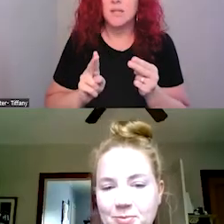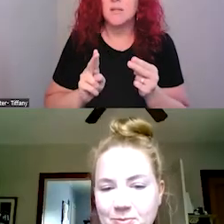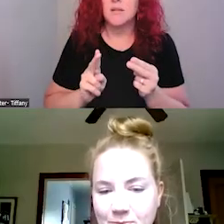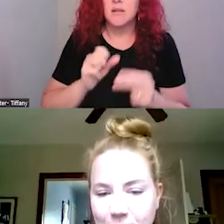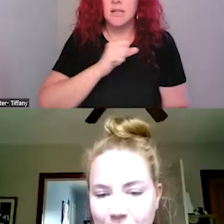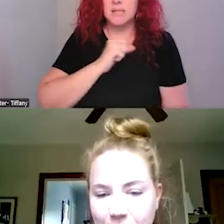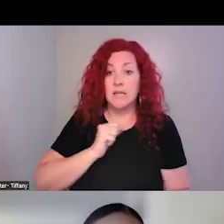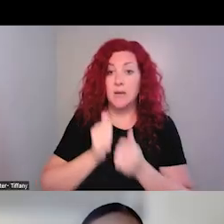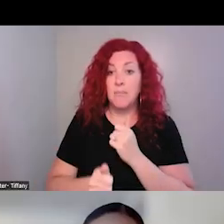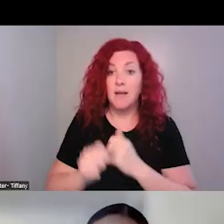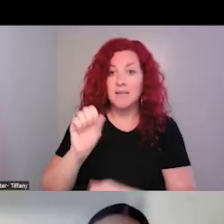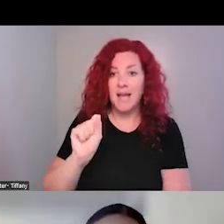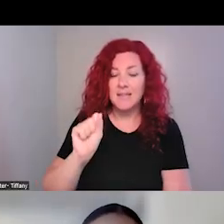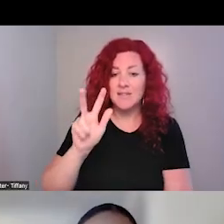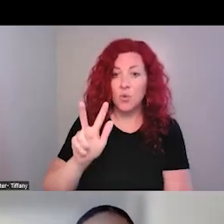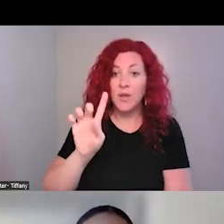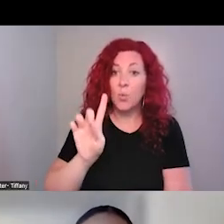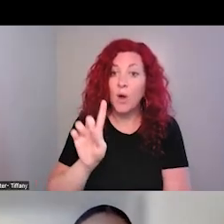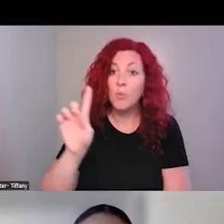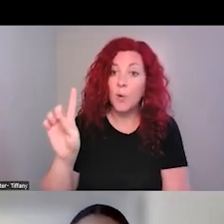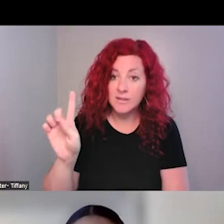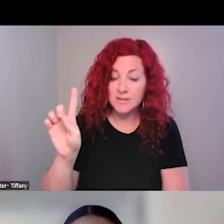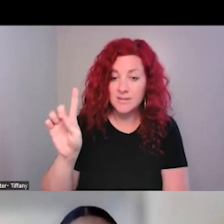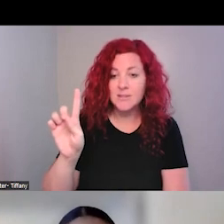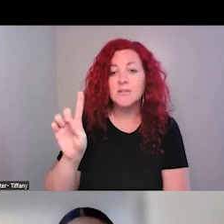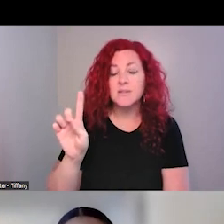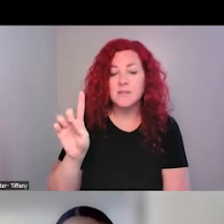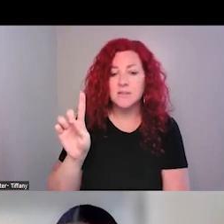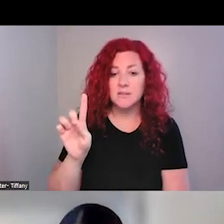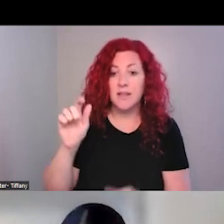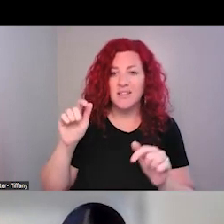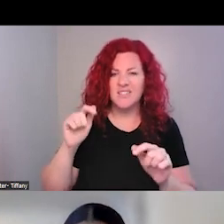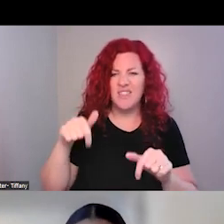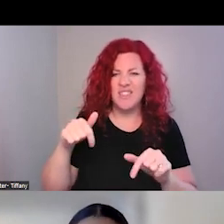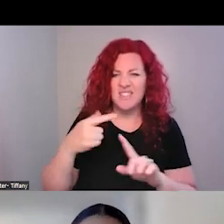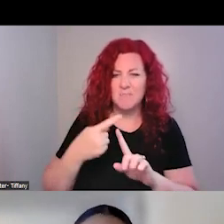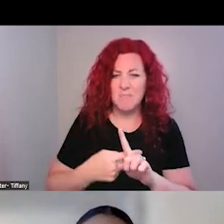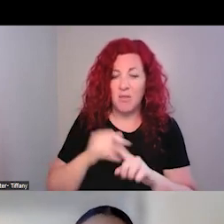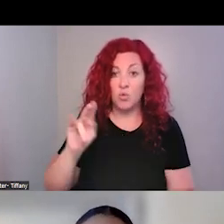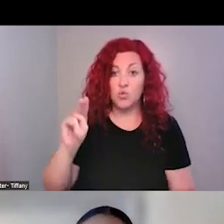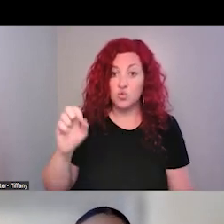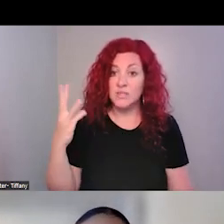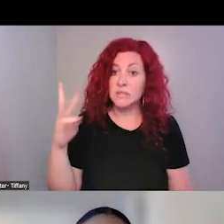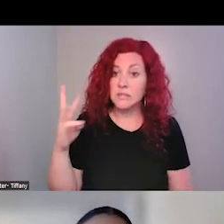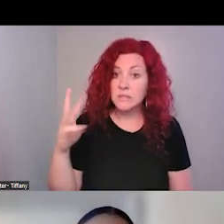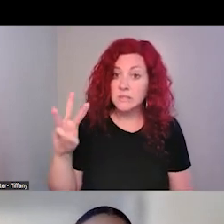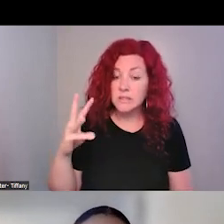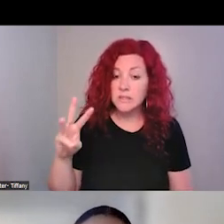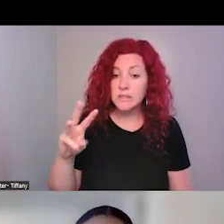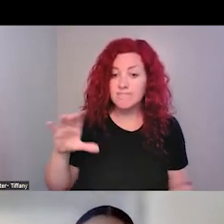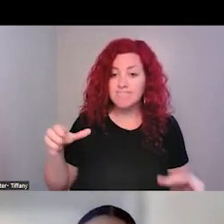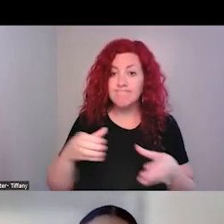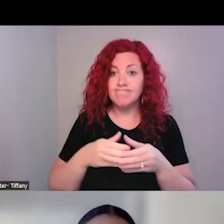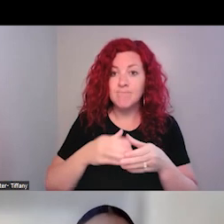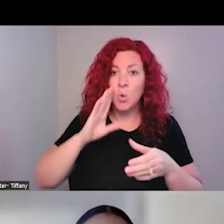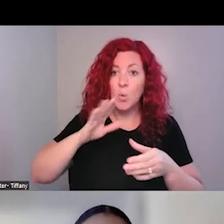passed S311 ambiguously earlier this month on June 16th, and the Assembly will vote